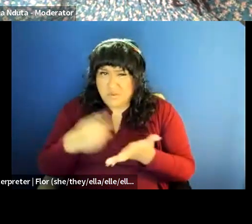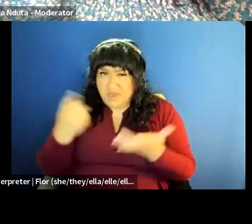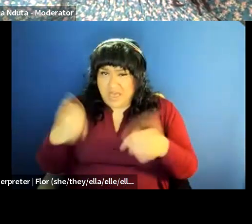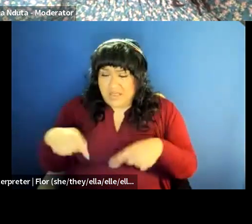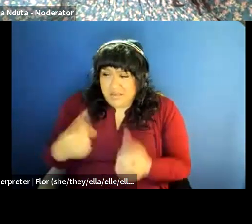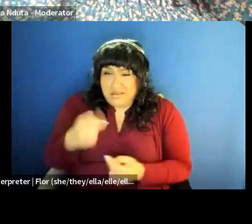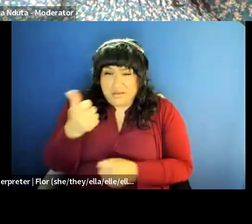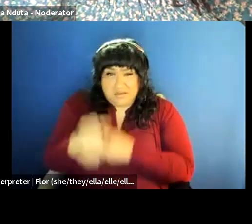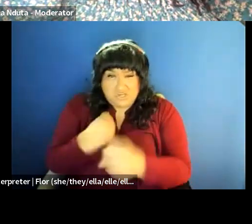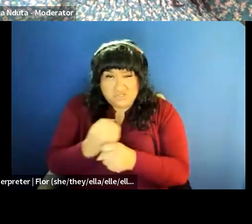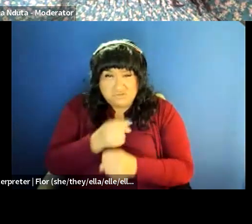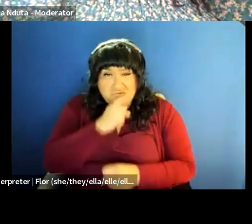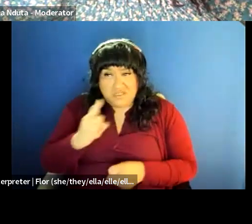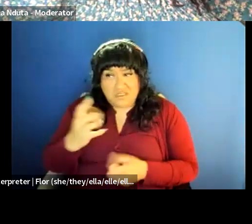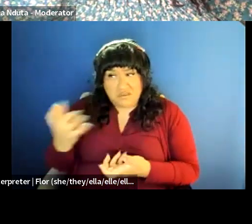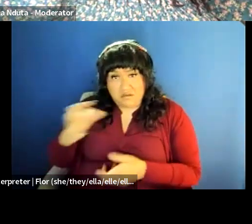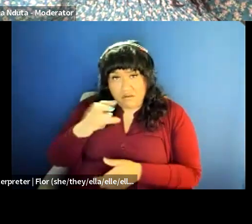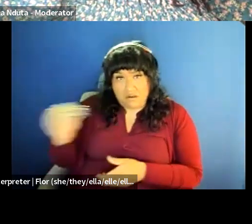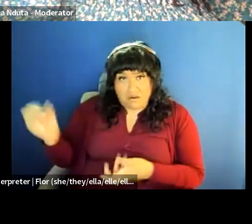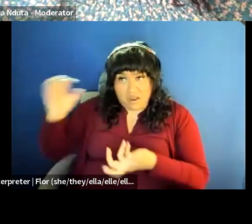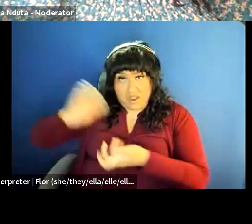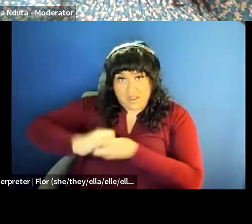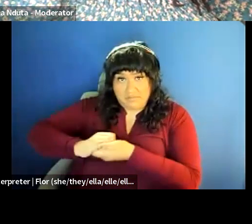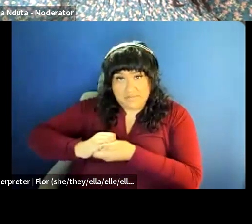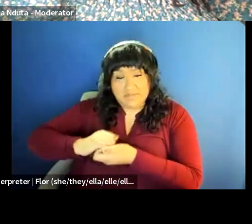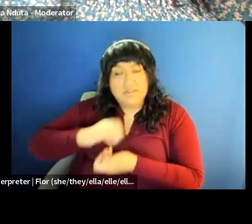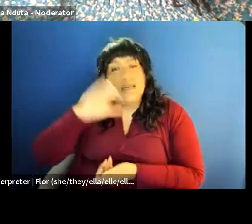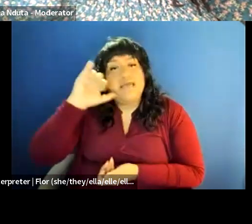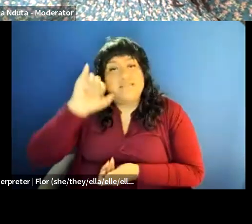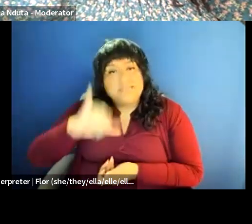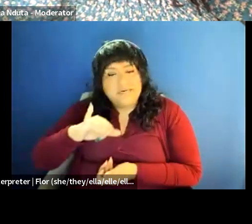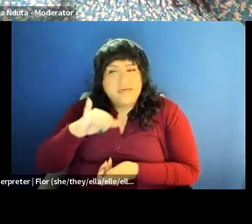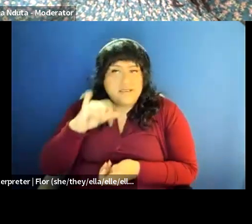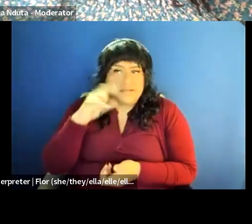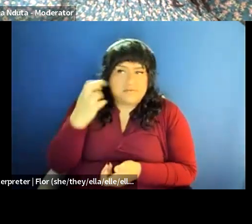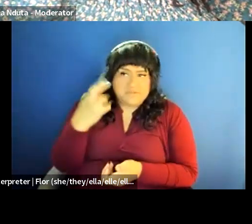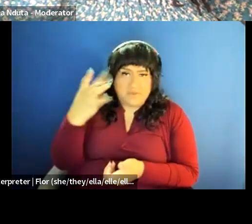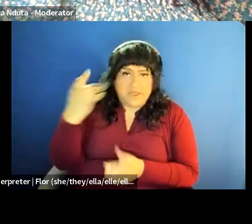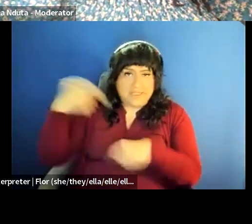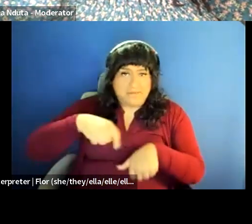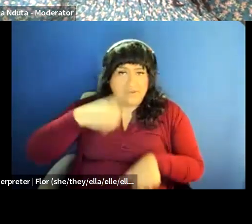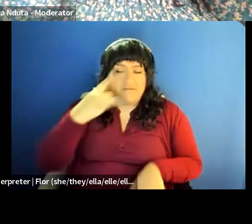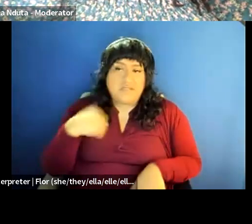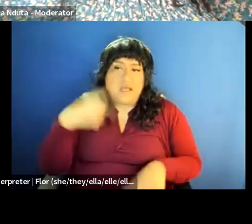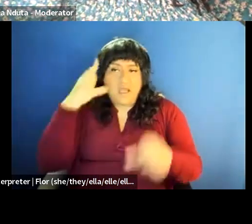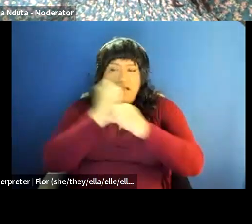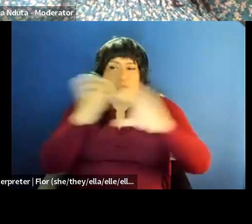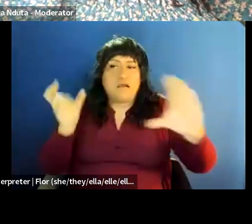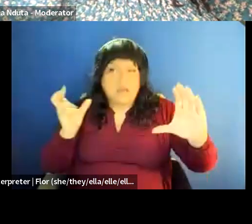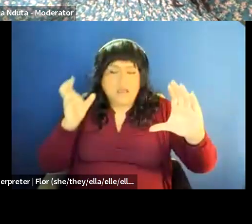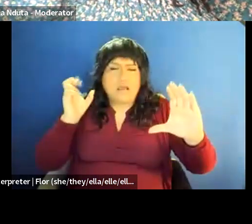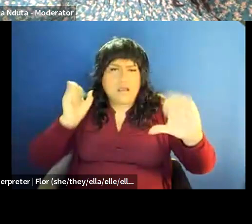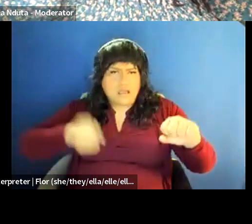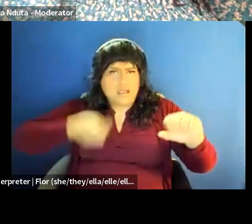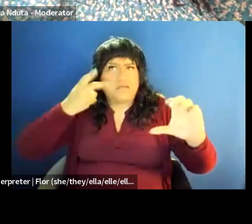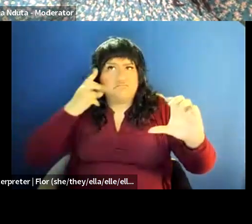that has been co-opted, but essentially I came to California because I saw myself in the movement out here. I saw